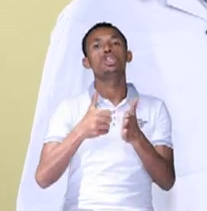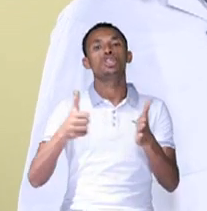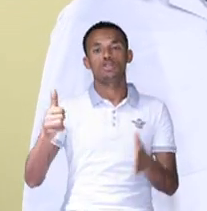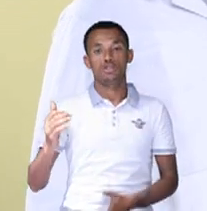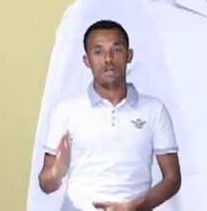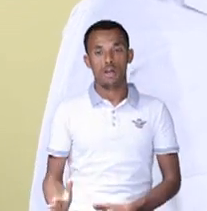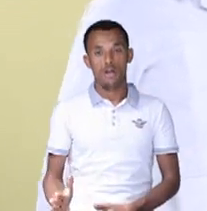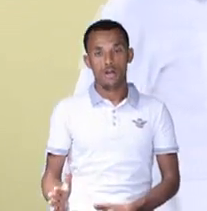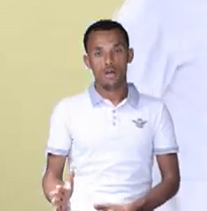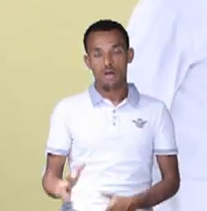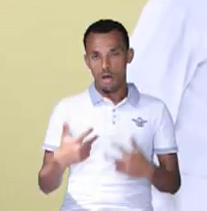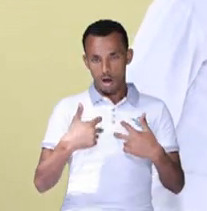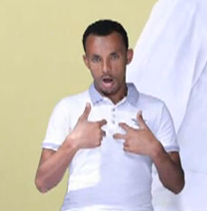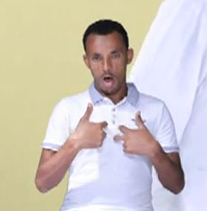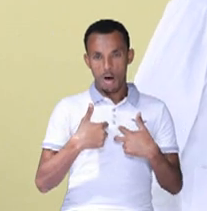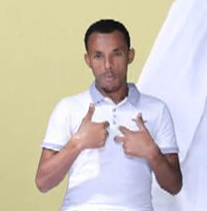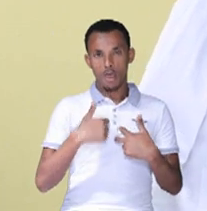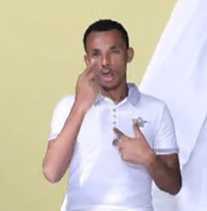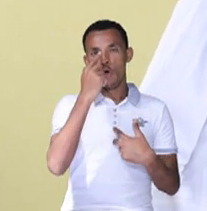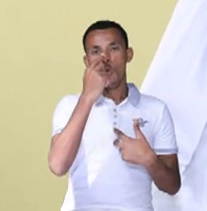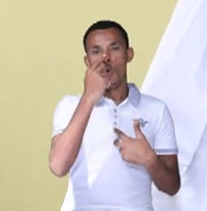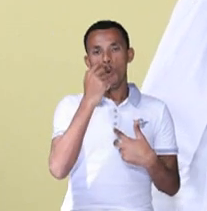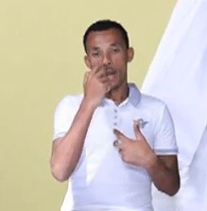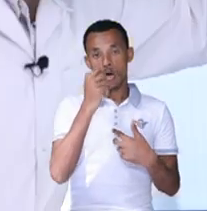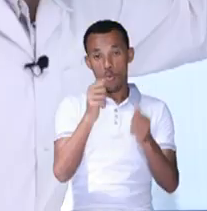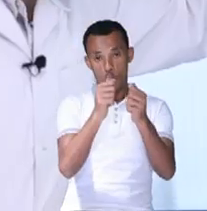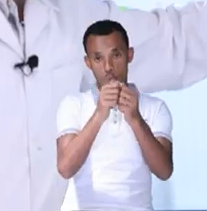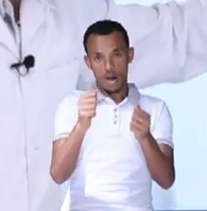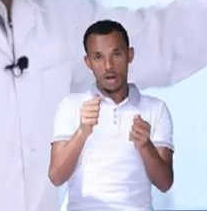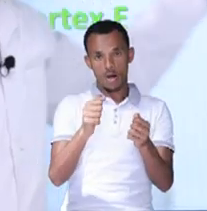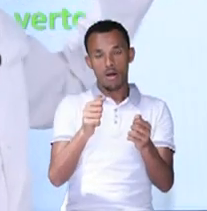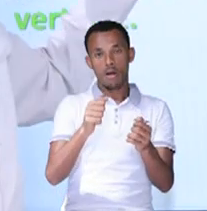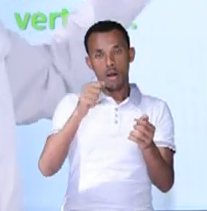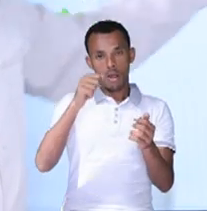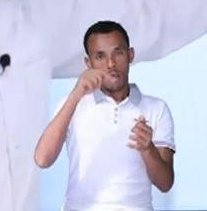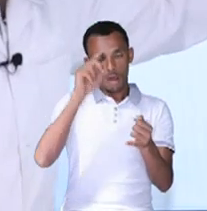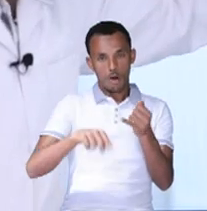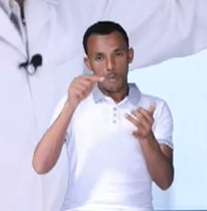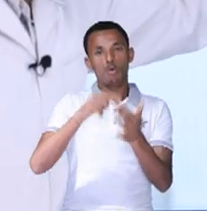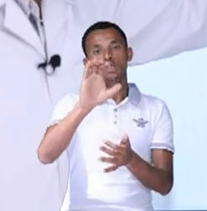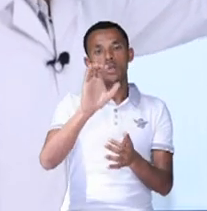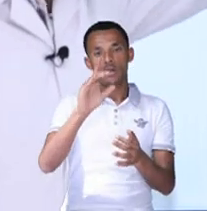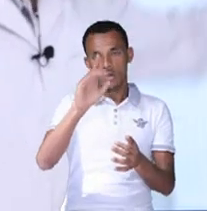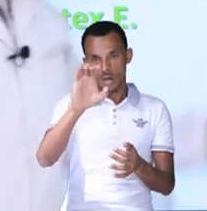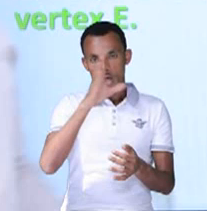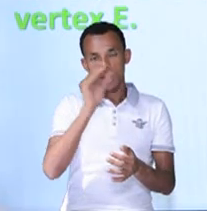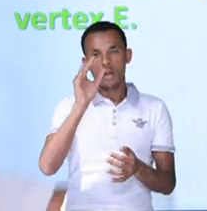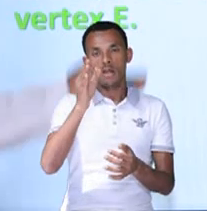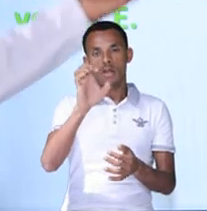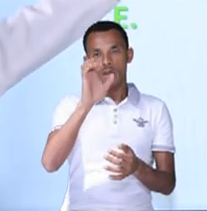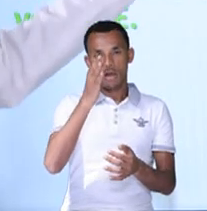sides having the common endpoint at C. So DE and